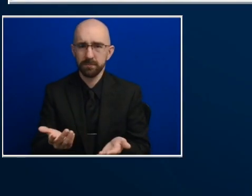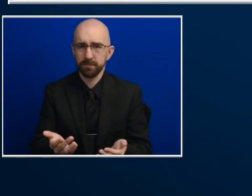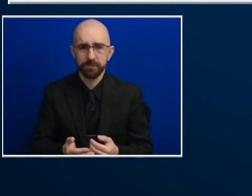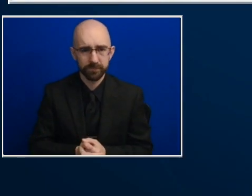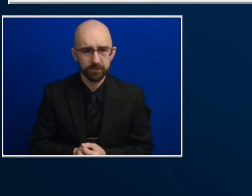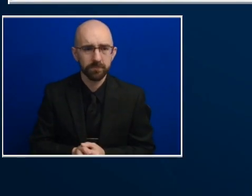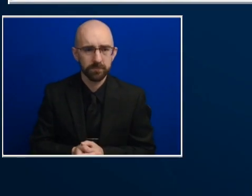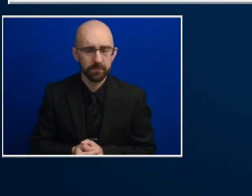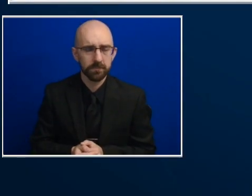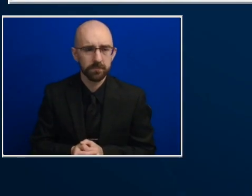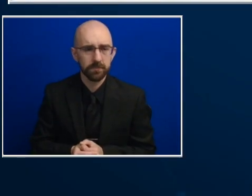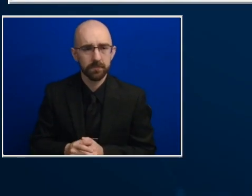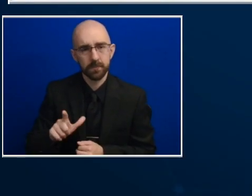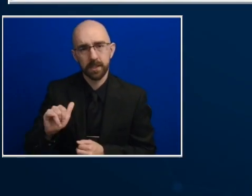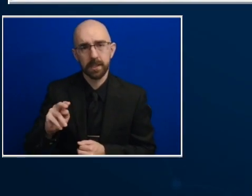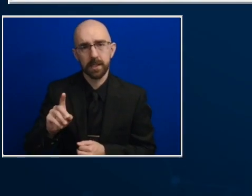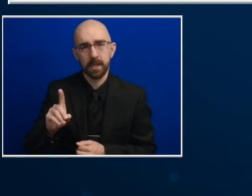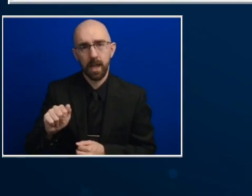Linda?